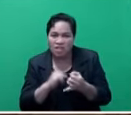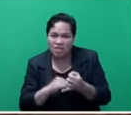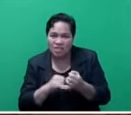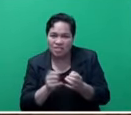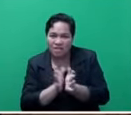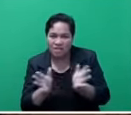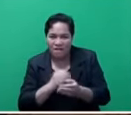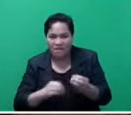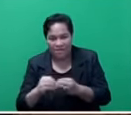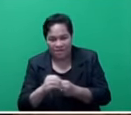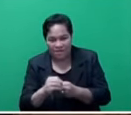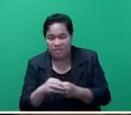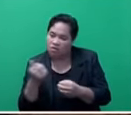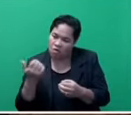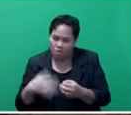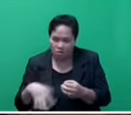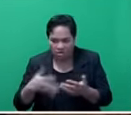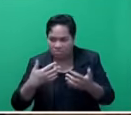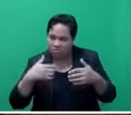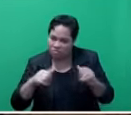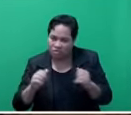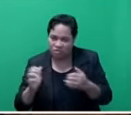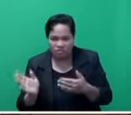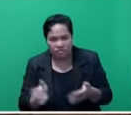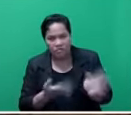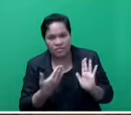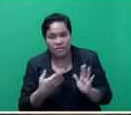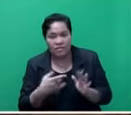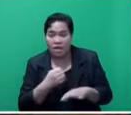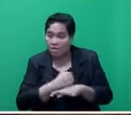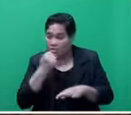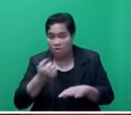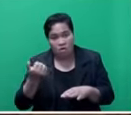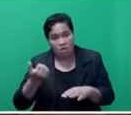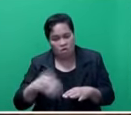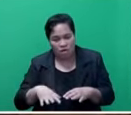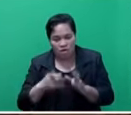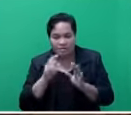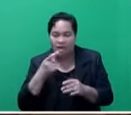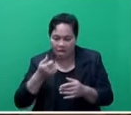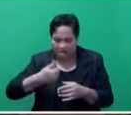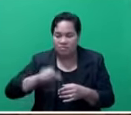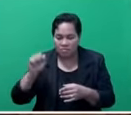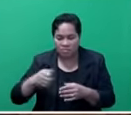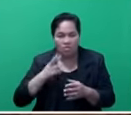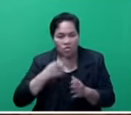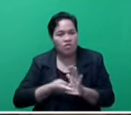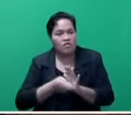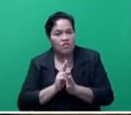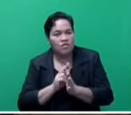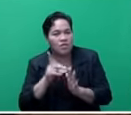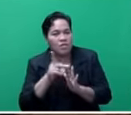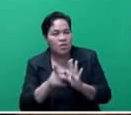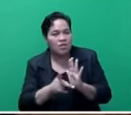action on these things. Review of the Mining Act and Mineral Policy. Cabinet has already endorsed the review and of the corresponding policy,